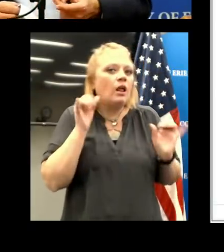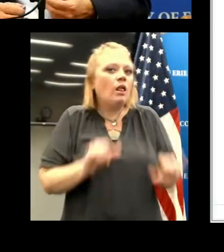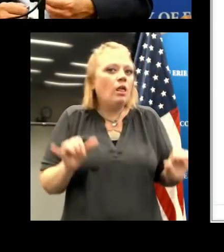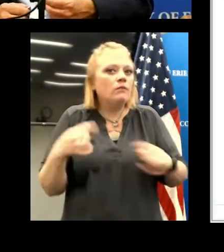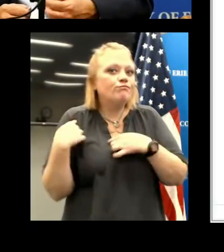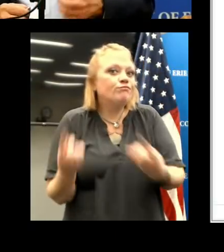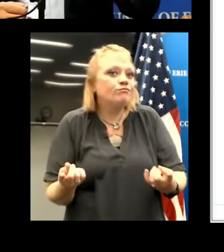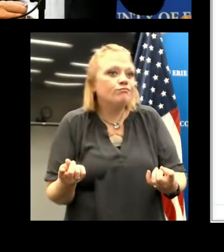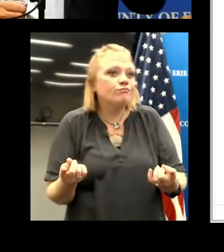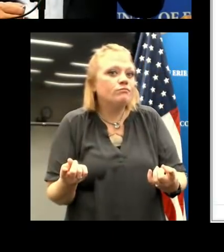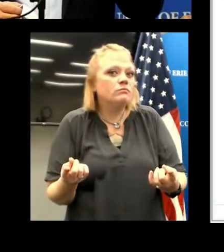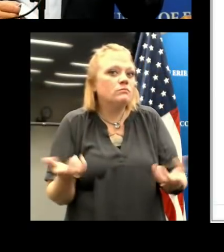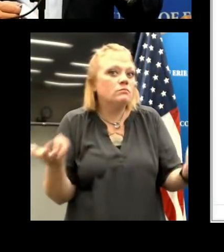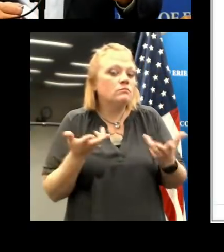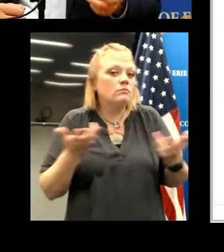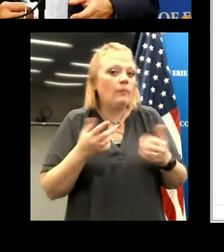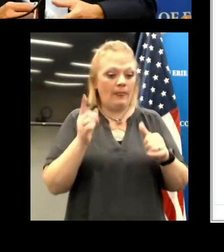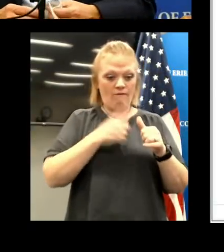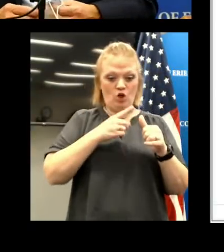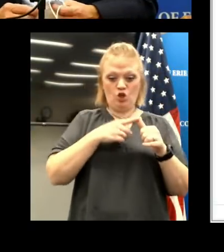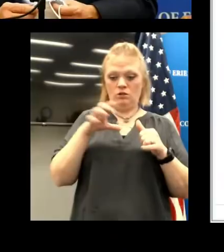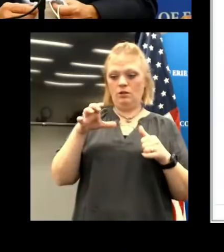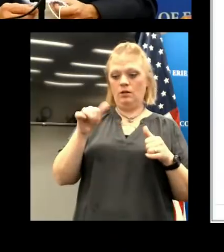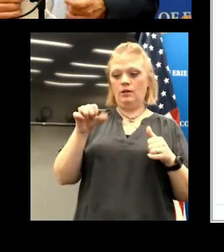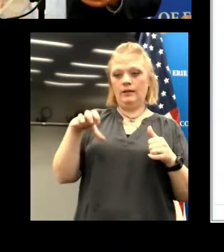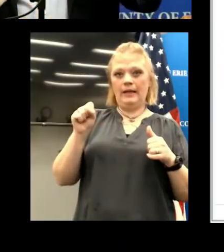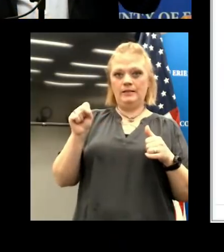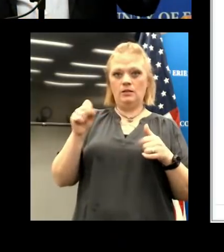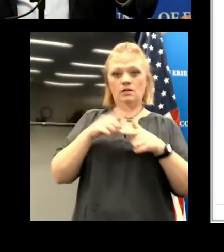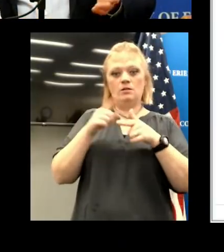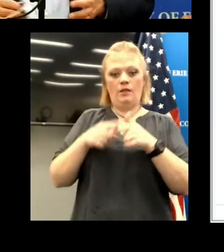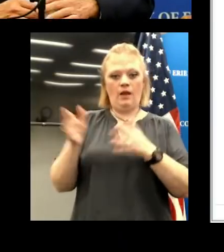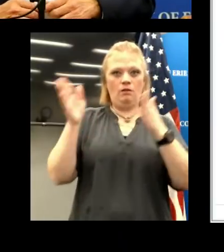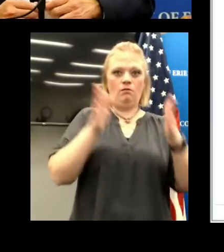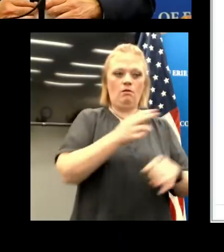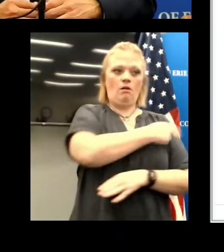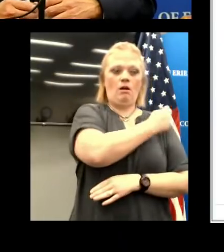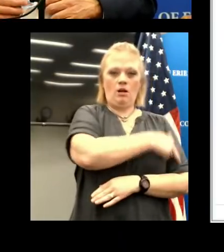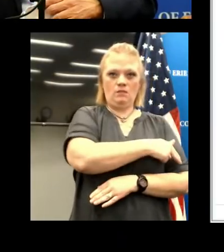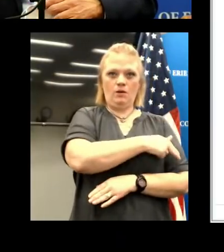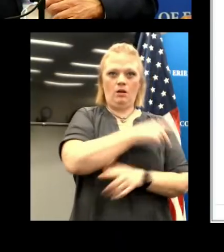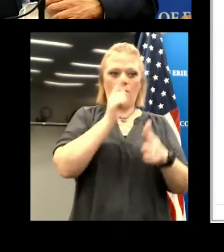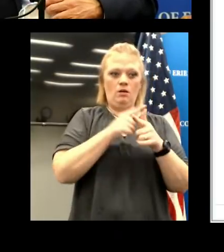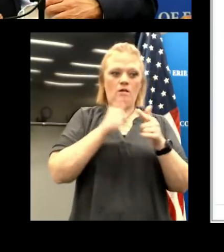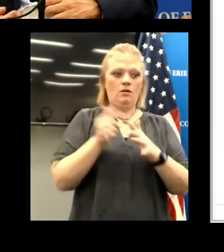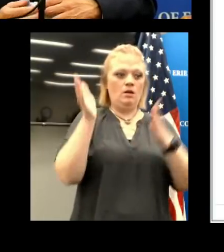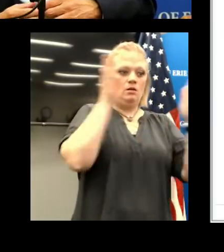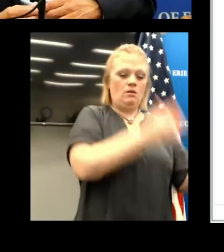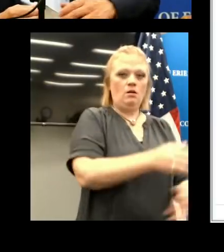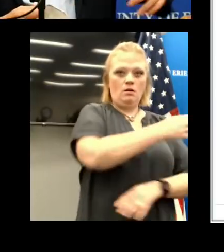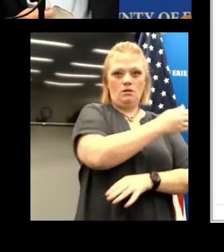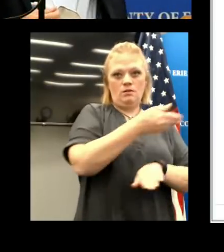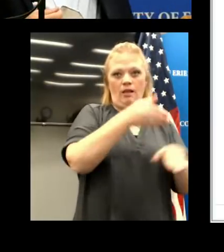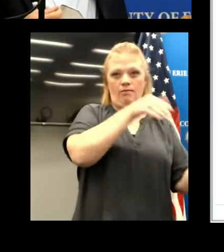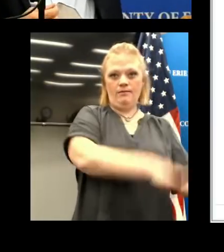the cases. Then you get the hospitalizations. And then a couple weeks after that, you get the deaths.